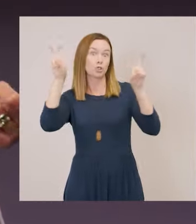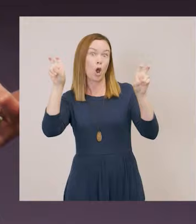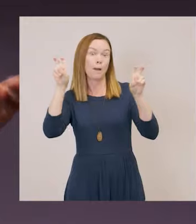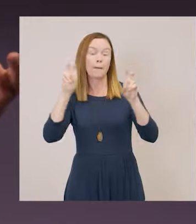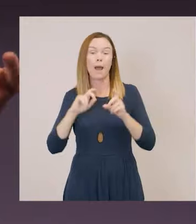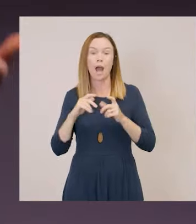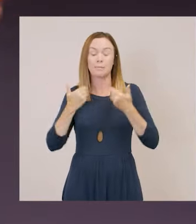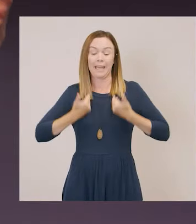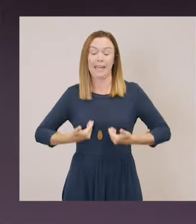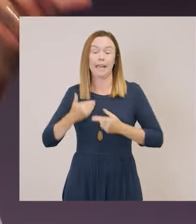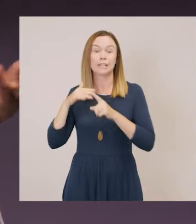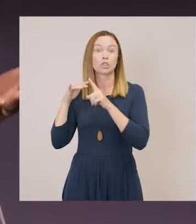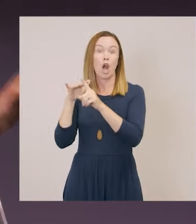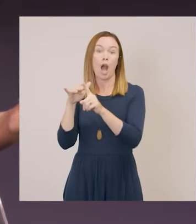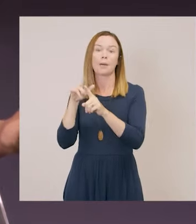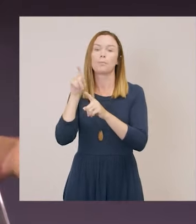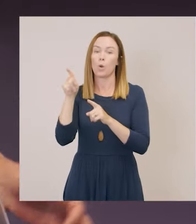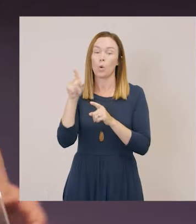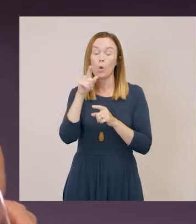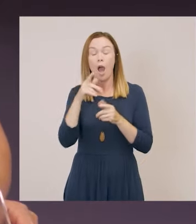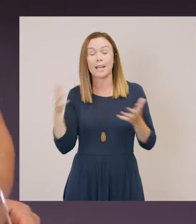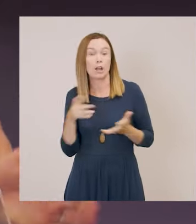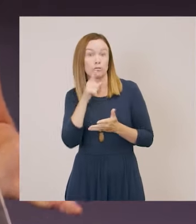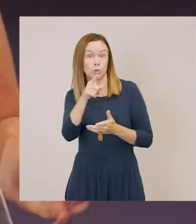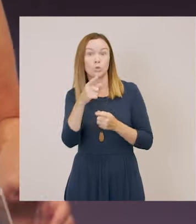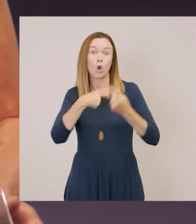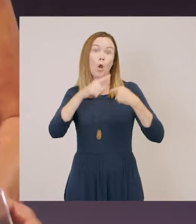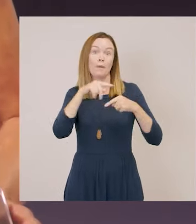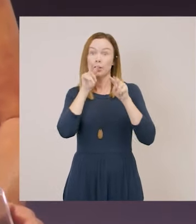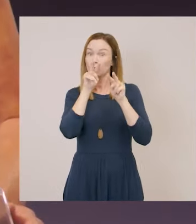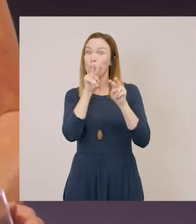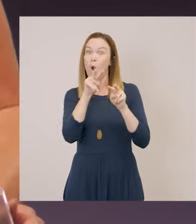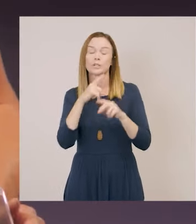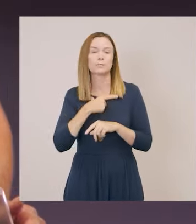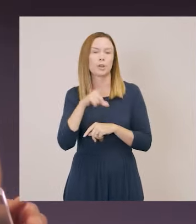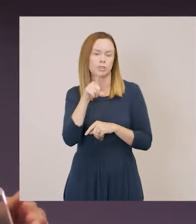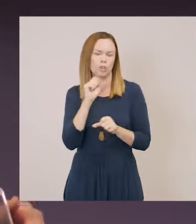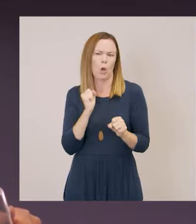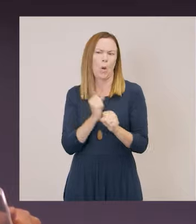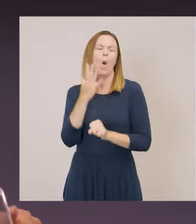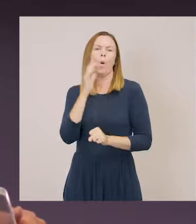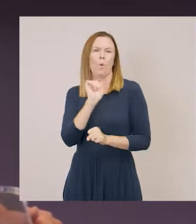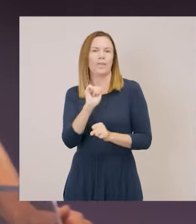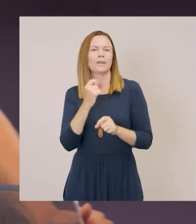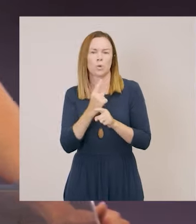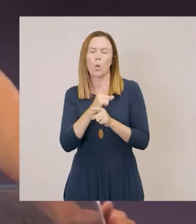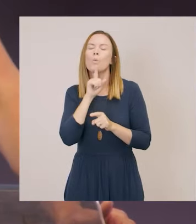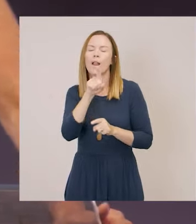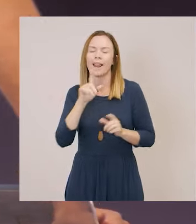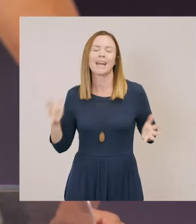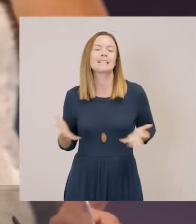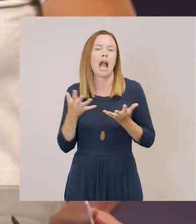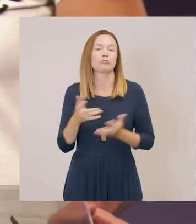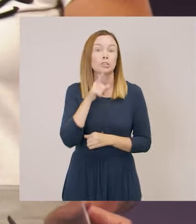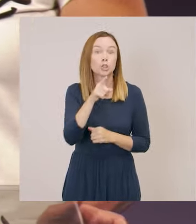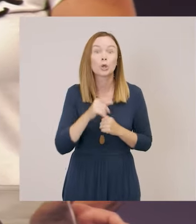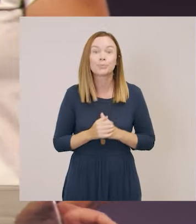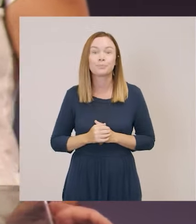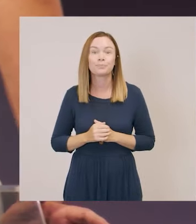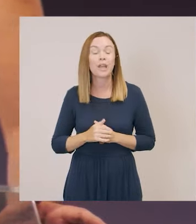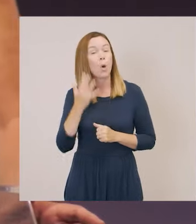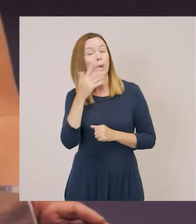listen, because there is some gold in the things that they're saying and you'll be really encouraged. And you know, when you discover